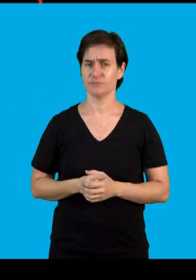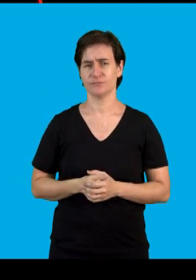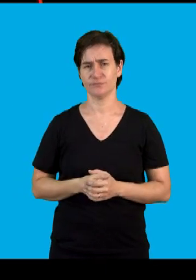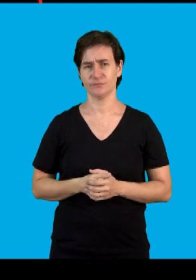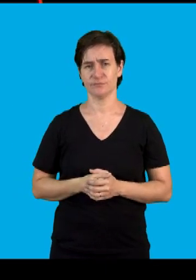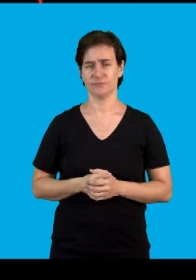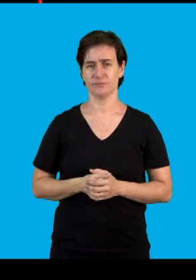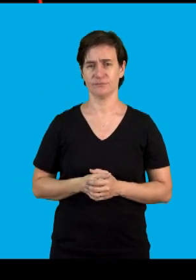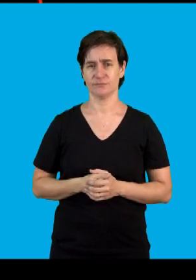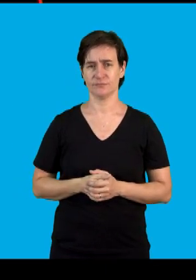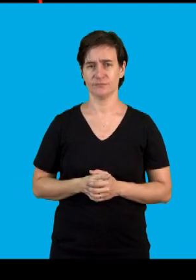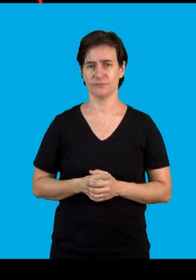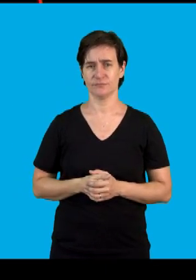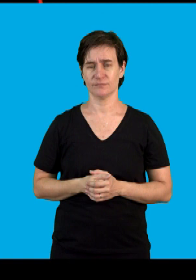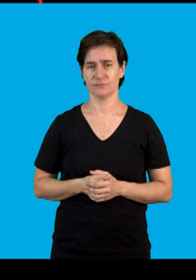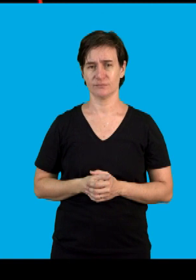at